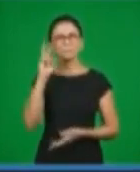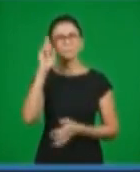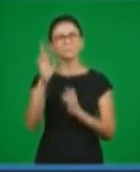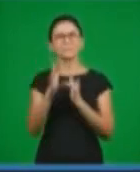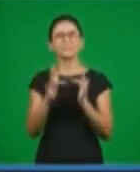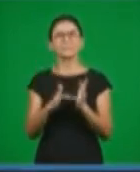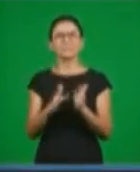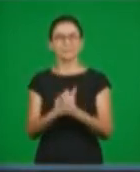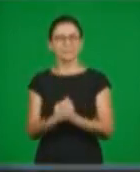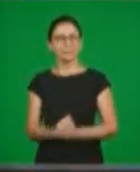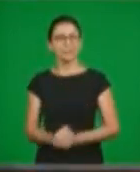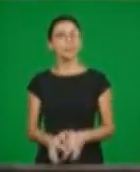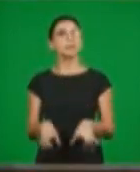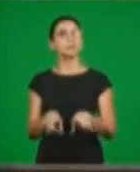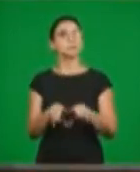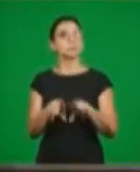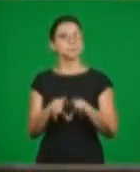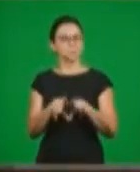peace of the Lord.